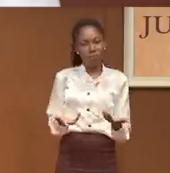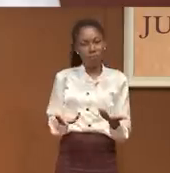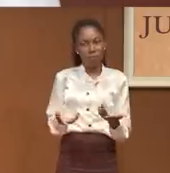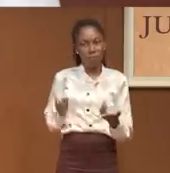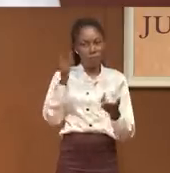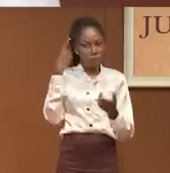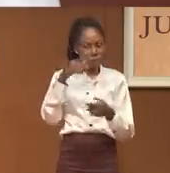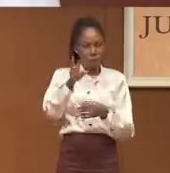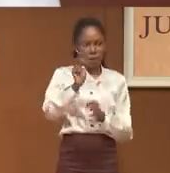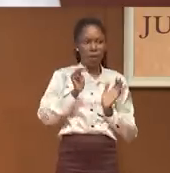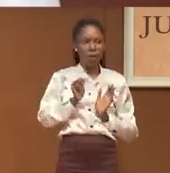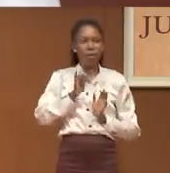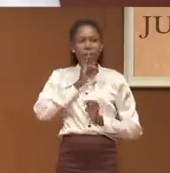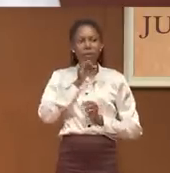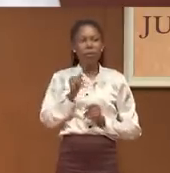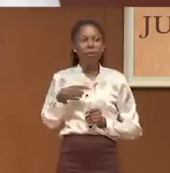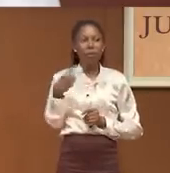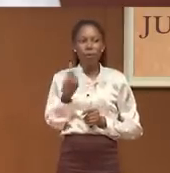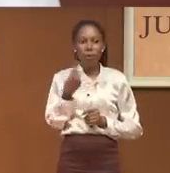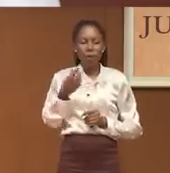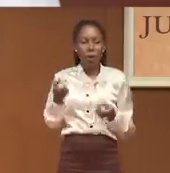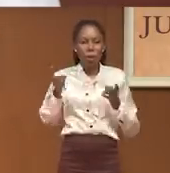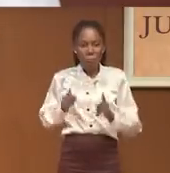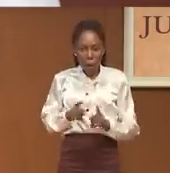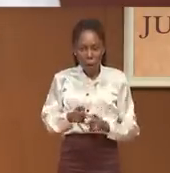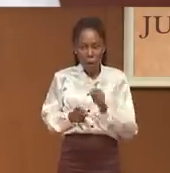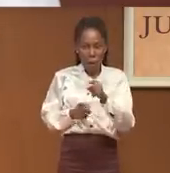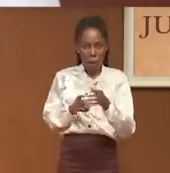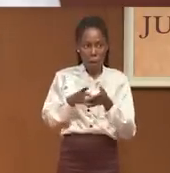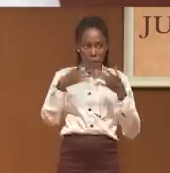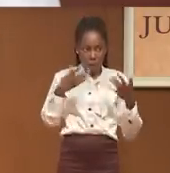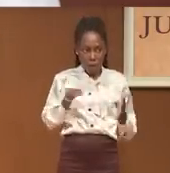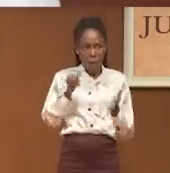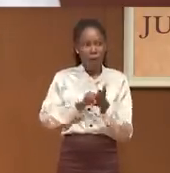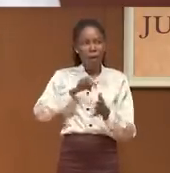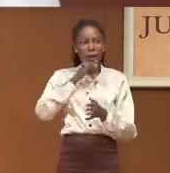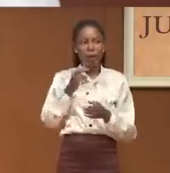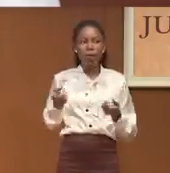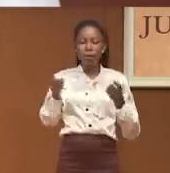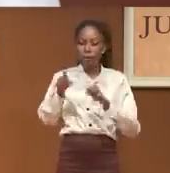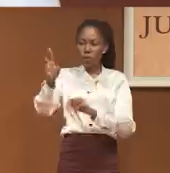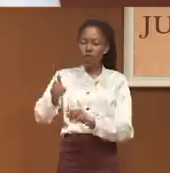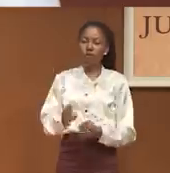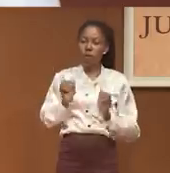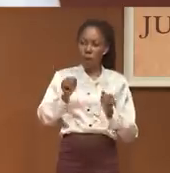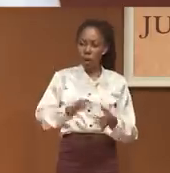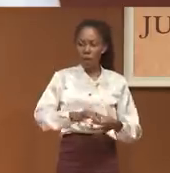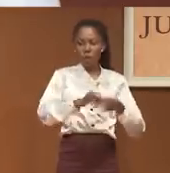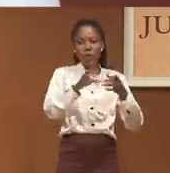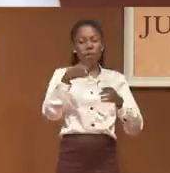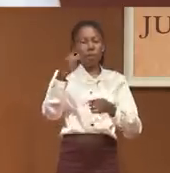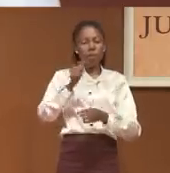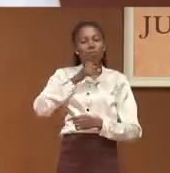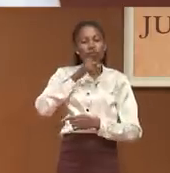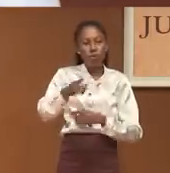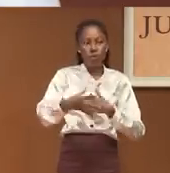search. It's only when the full payment is made that you release the original document. Yes, so